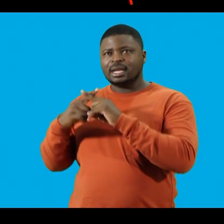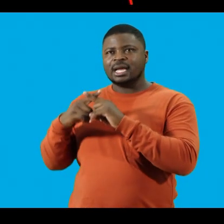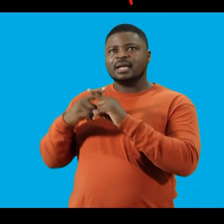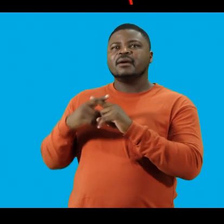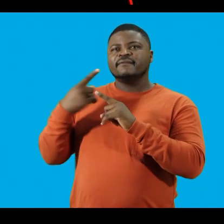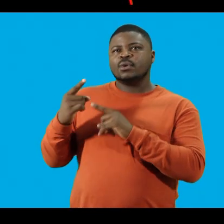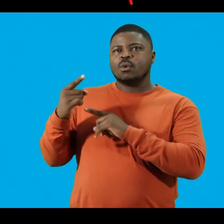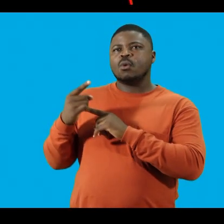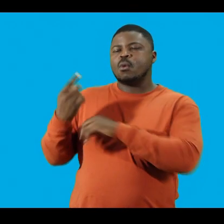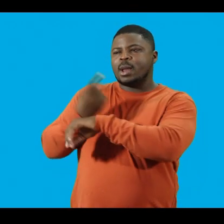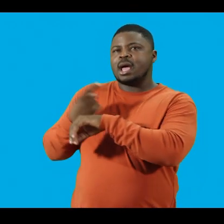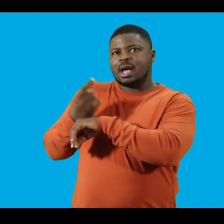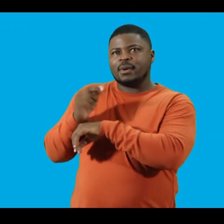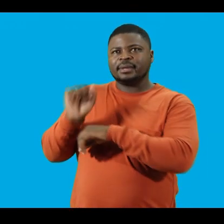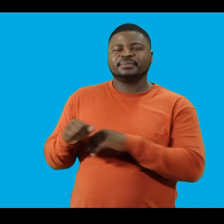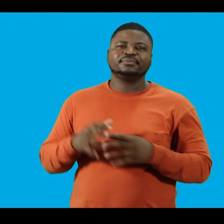rate.